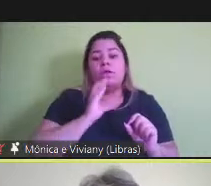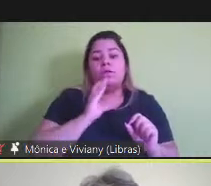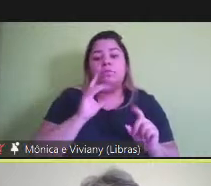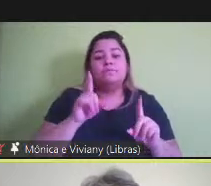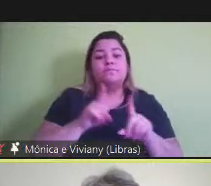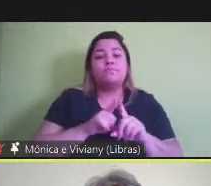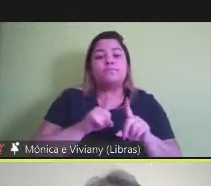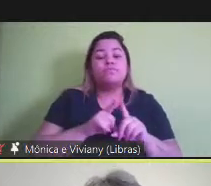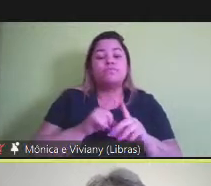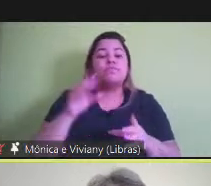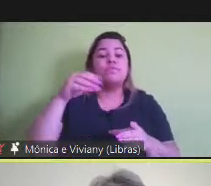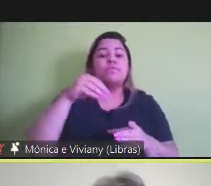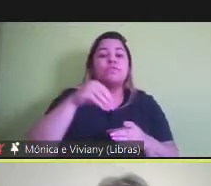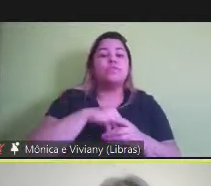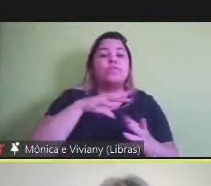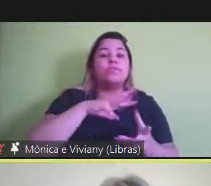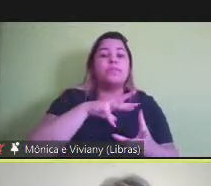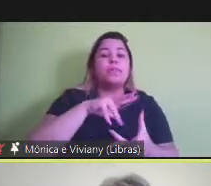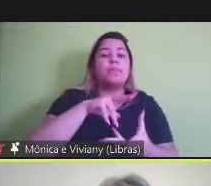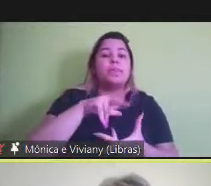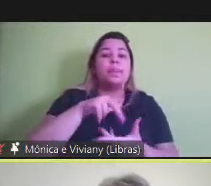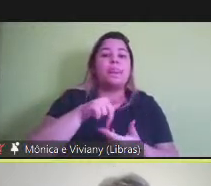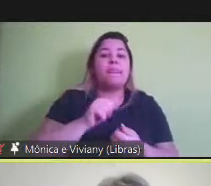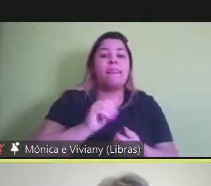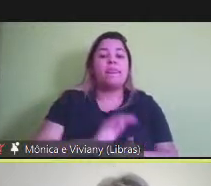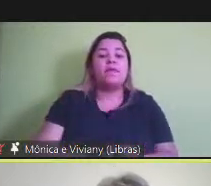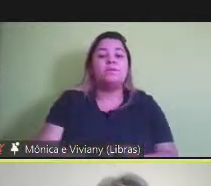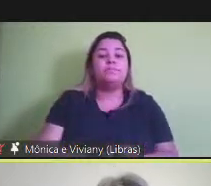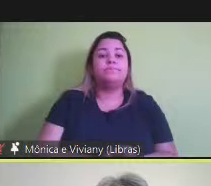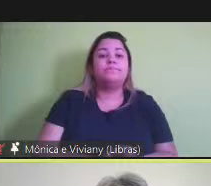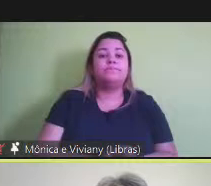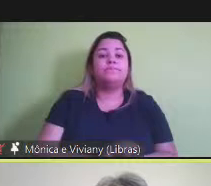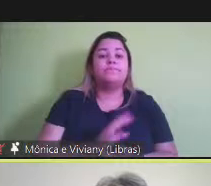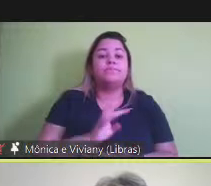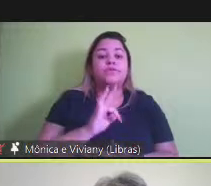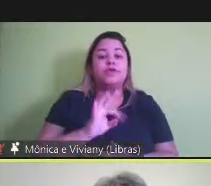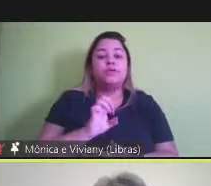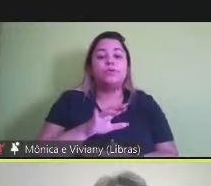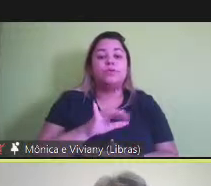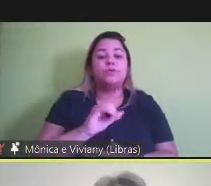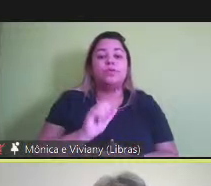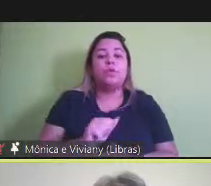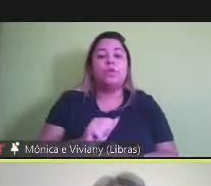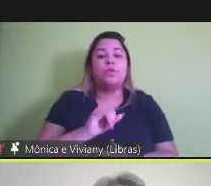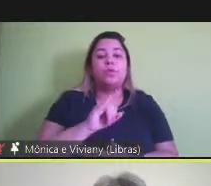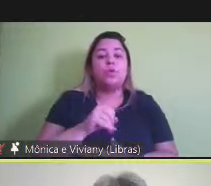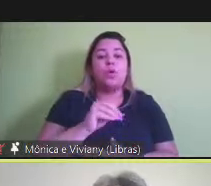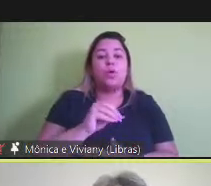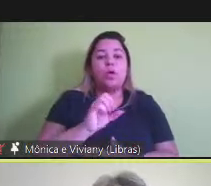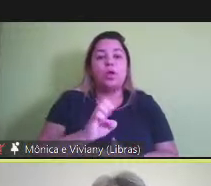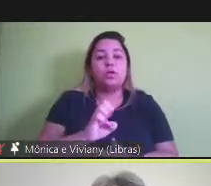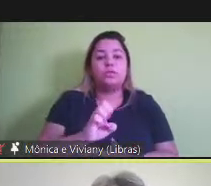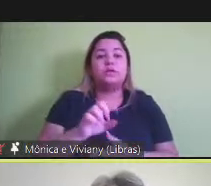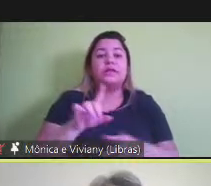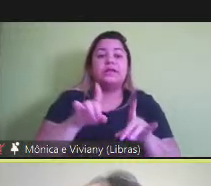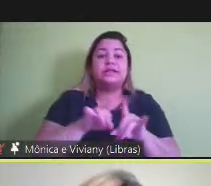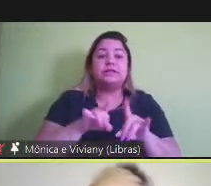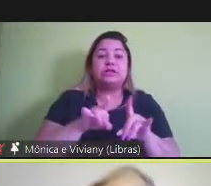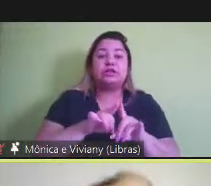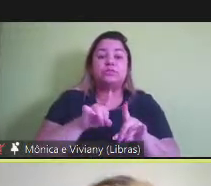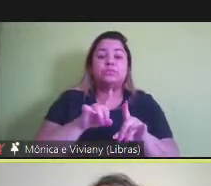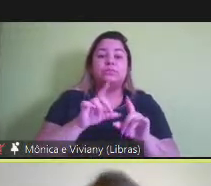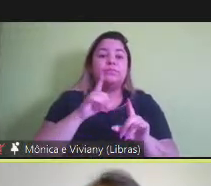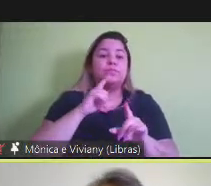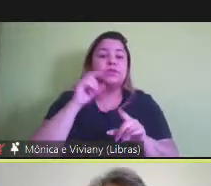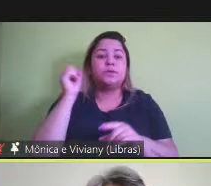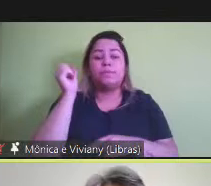desse universo, eu volto com a. What is urgent? Because going back to José de Castro, if we have